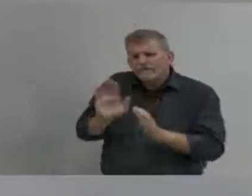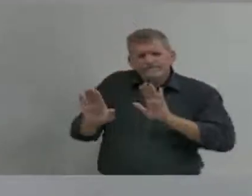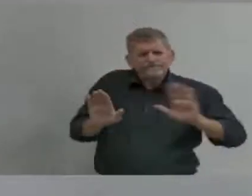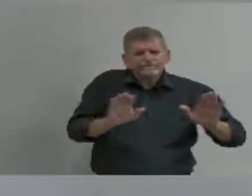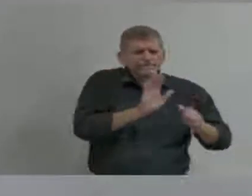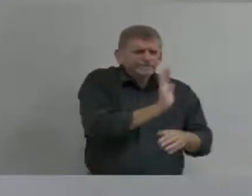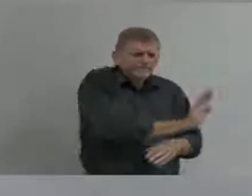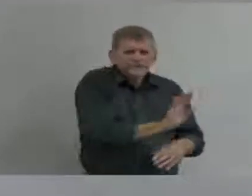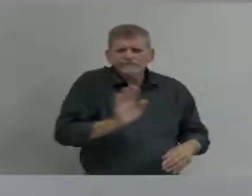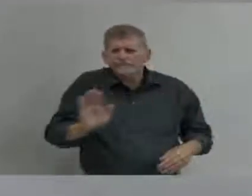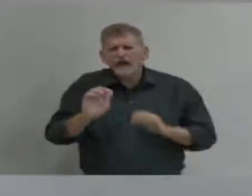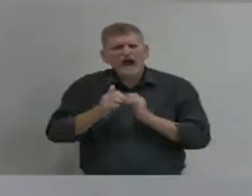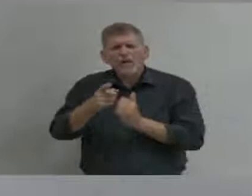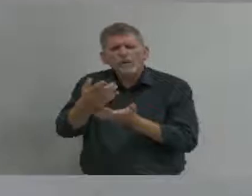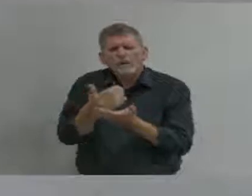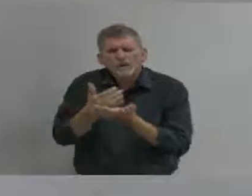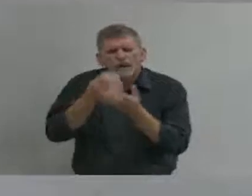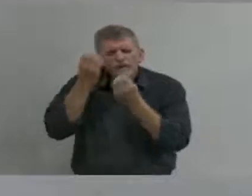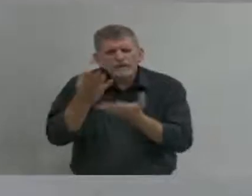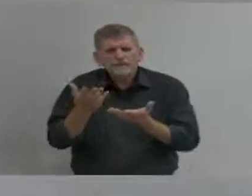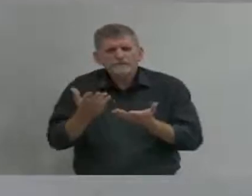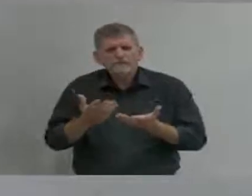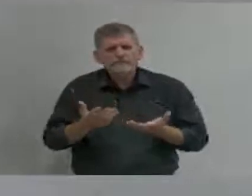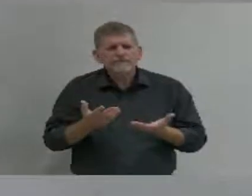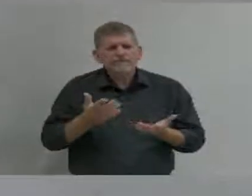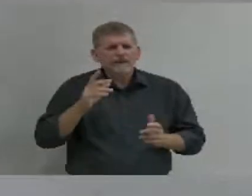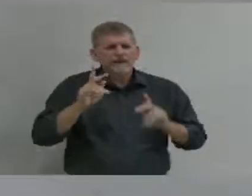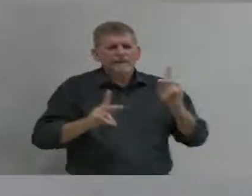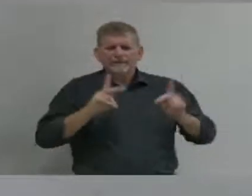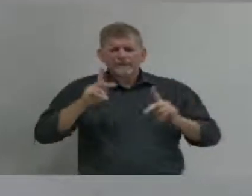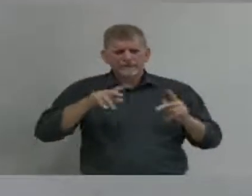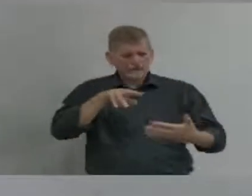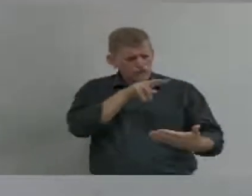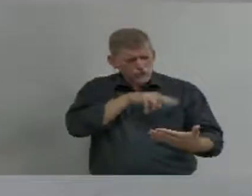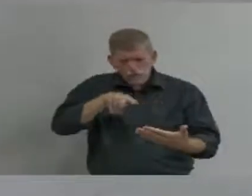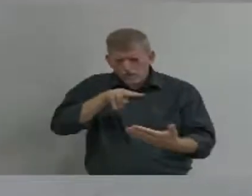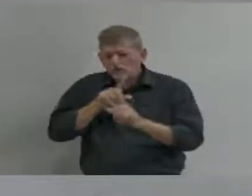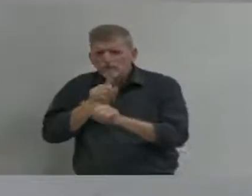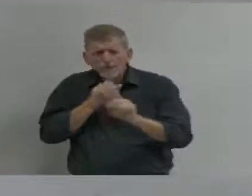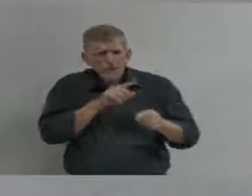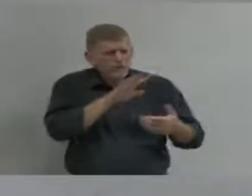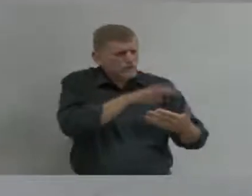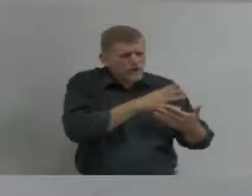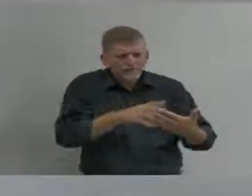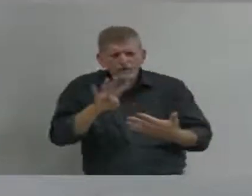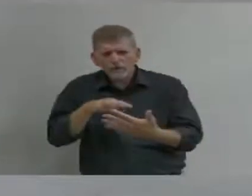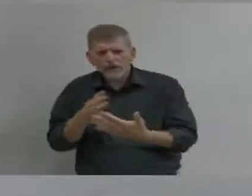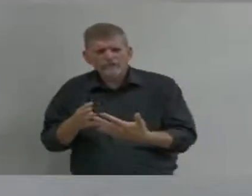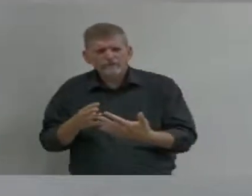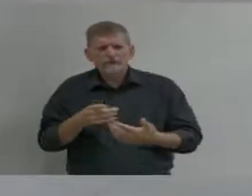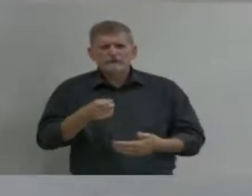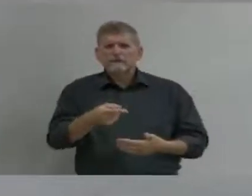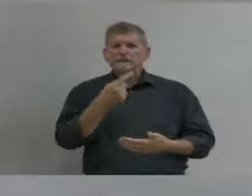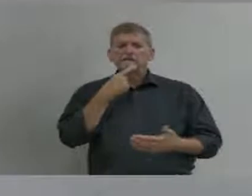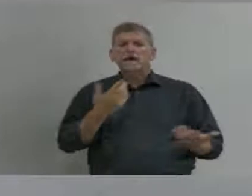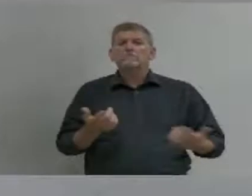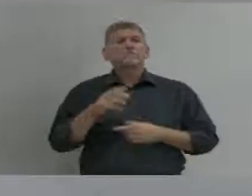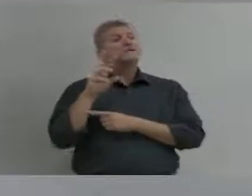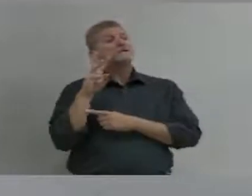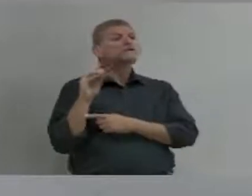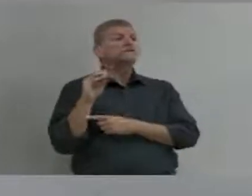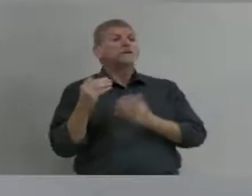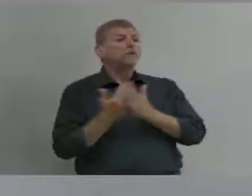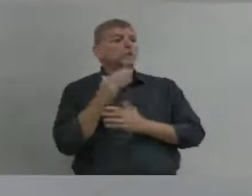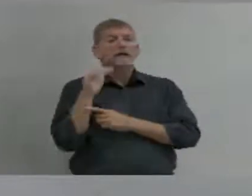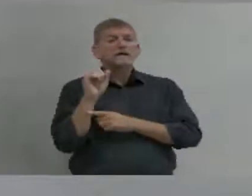up with a graph right there, but people look at it and say, oh, we've got 40, 50, 60 cases in our county now. First of all, you have 40, 50,